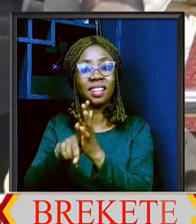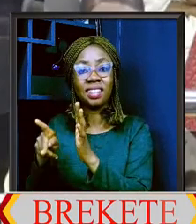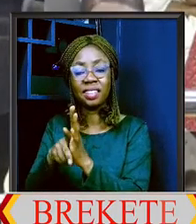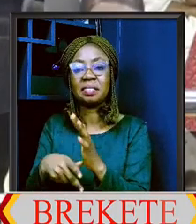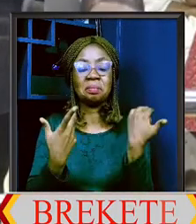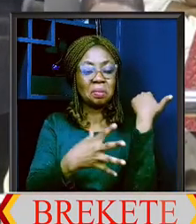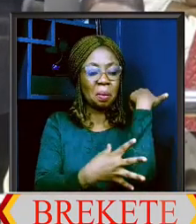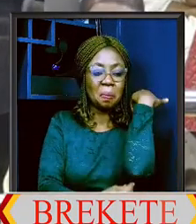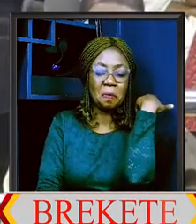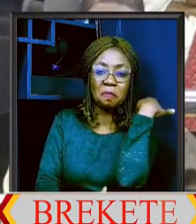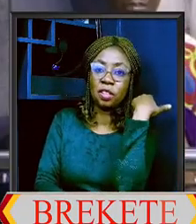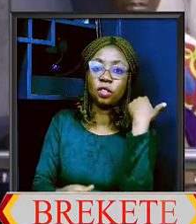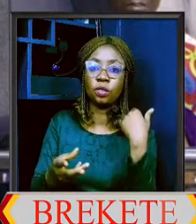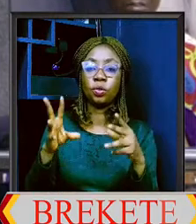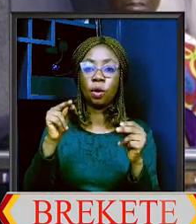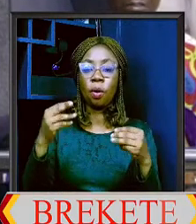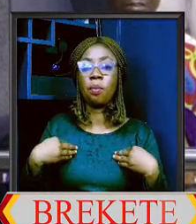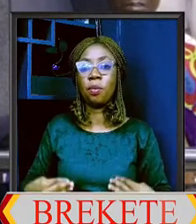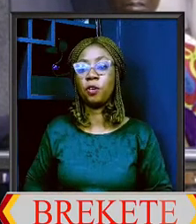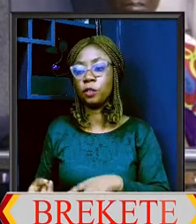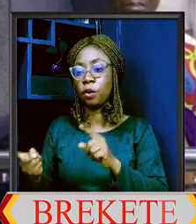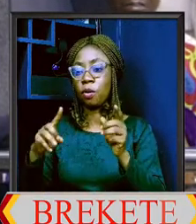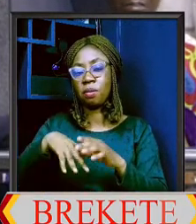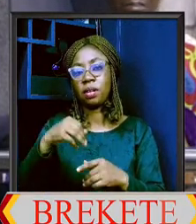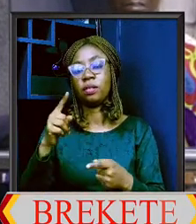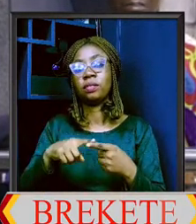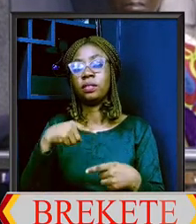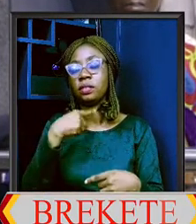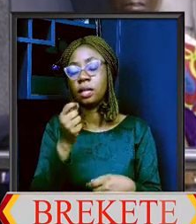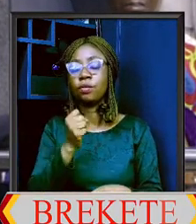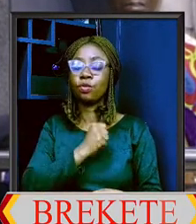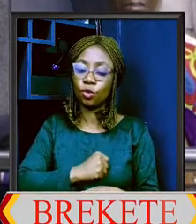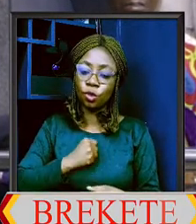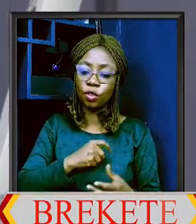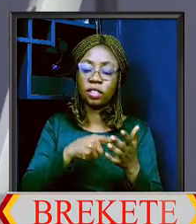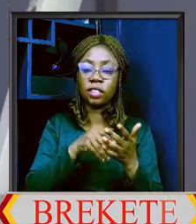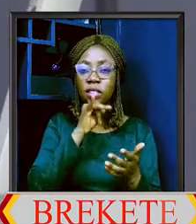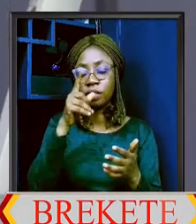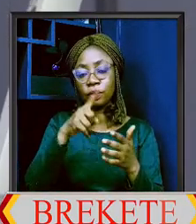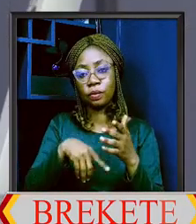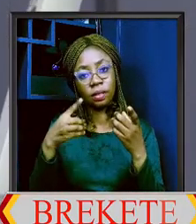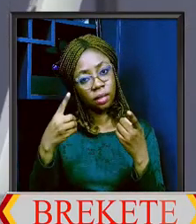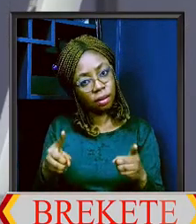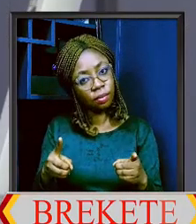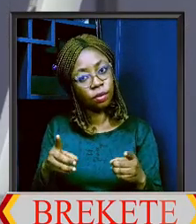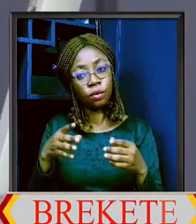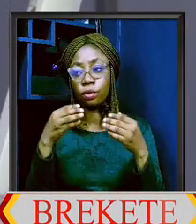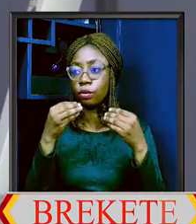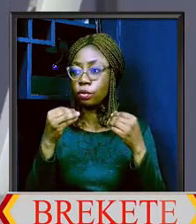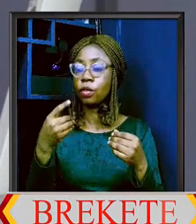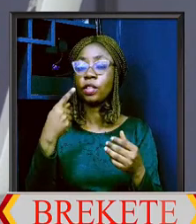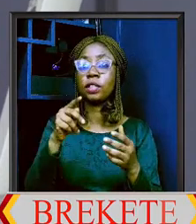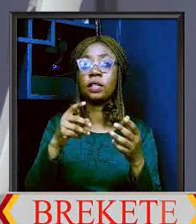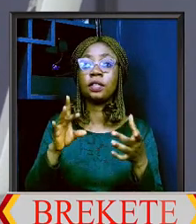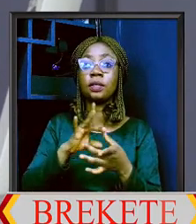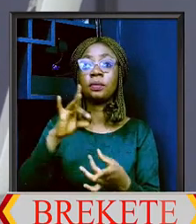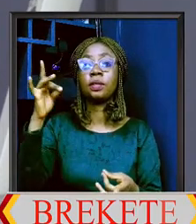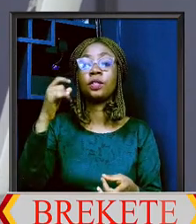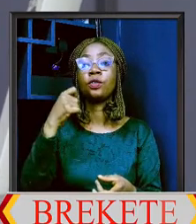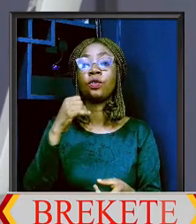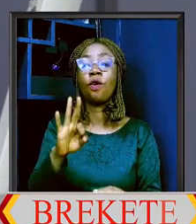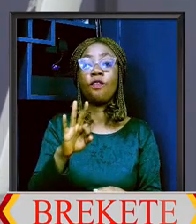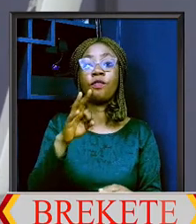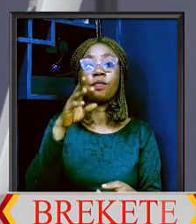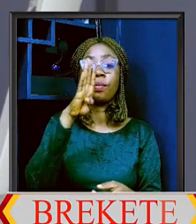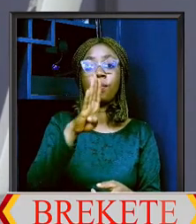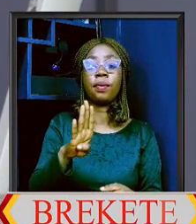nobody came out to say oh he's sorry this is what happened so the spirit of family